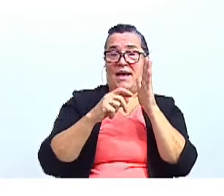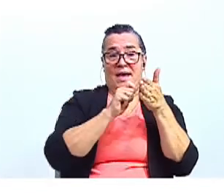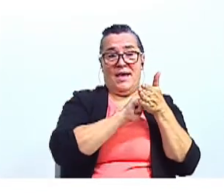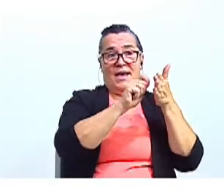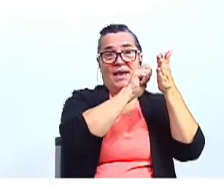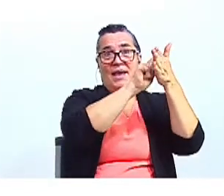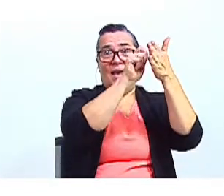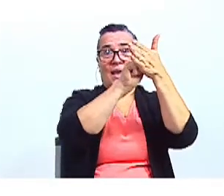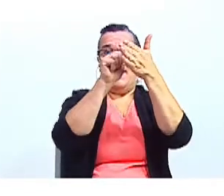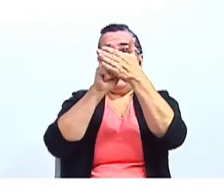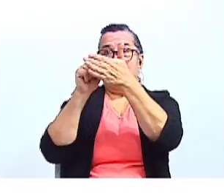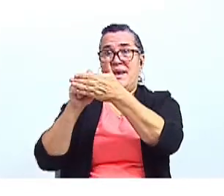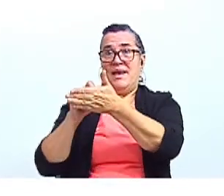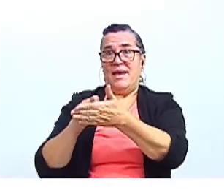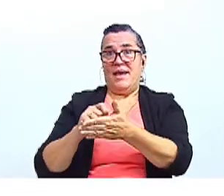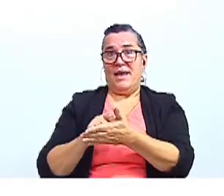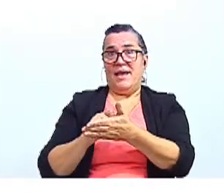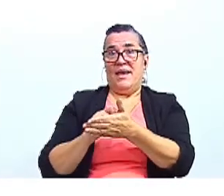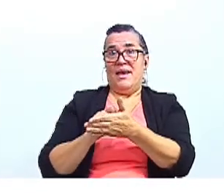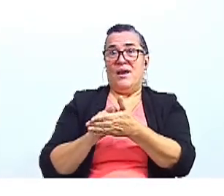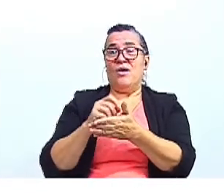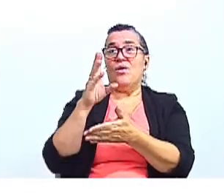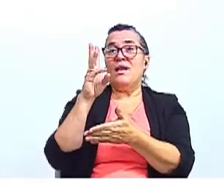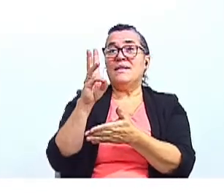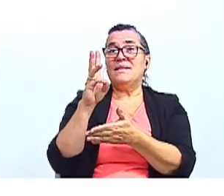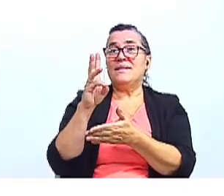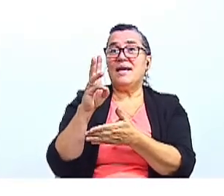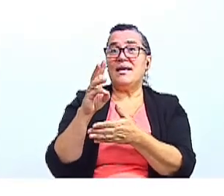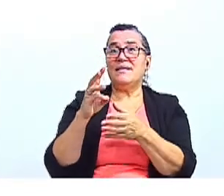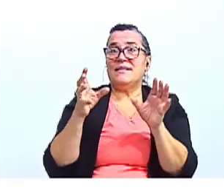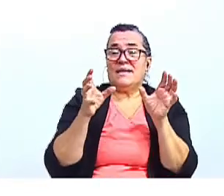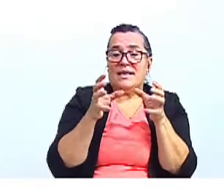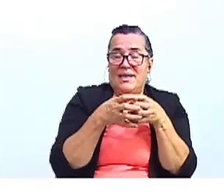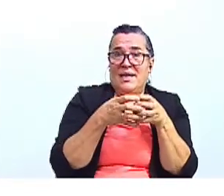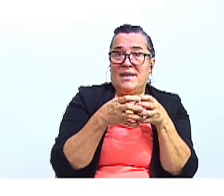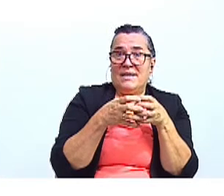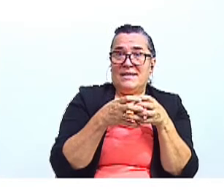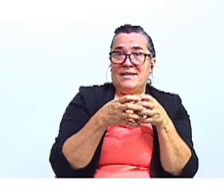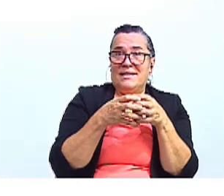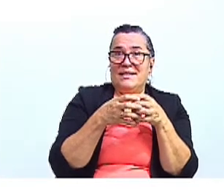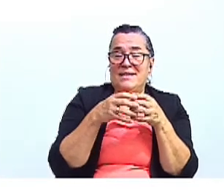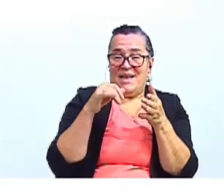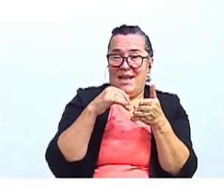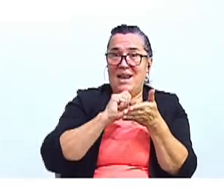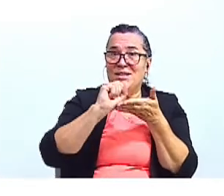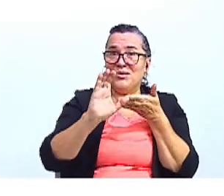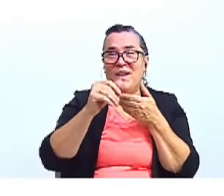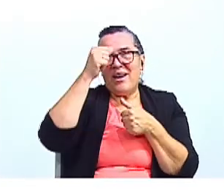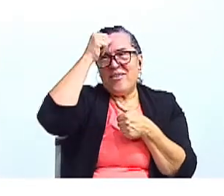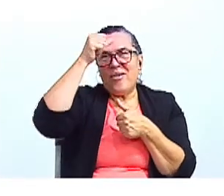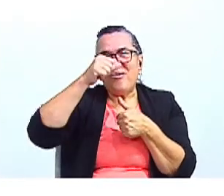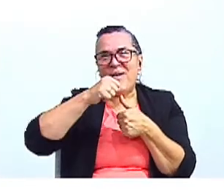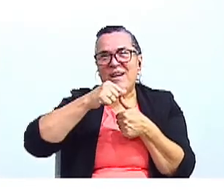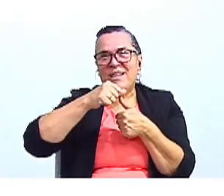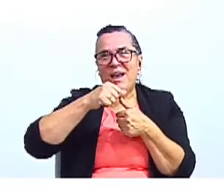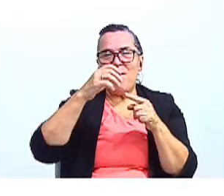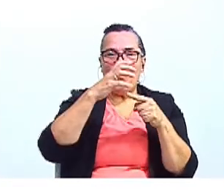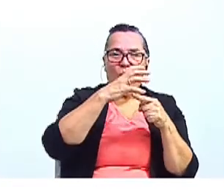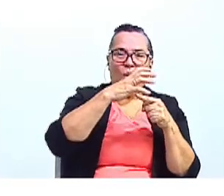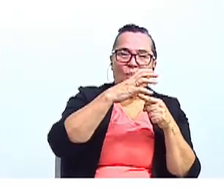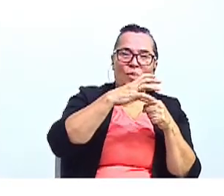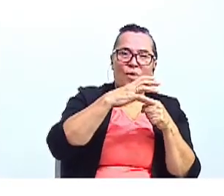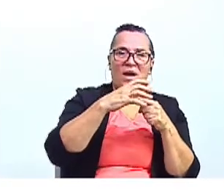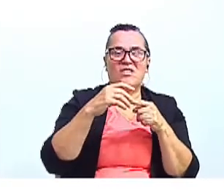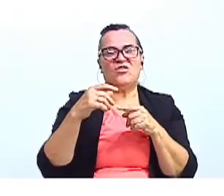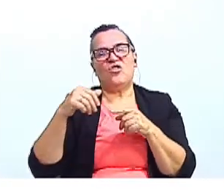graphic organizer with the 6 cliques in school. Do you remember the cliques in school? The popular versus